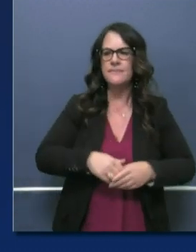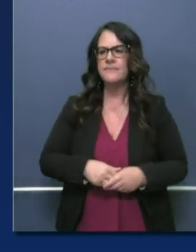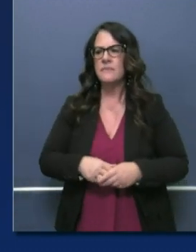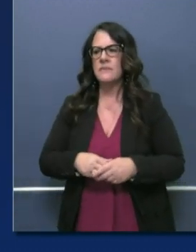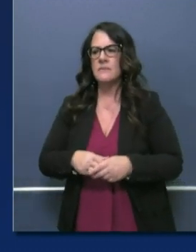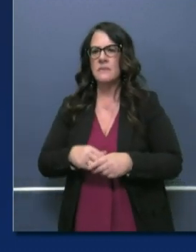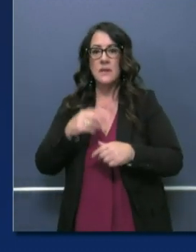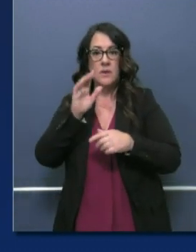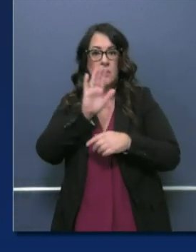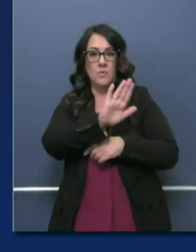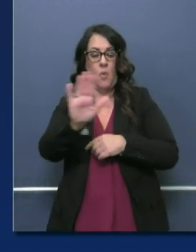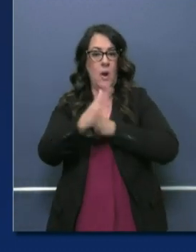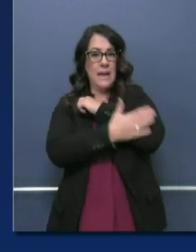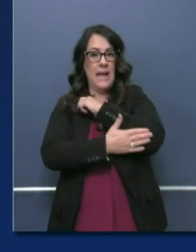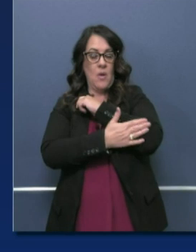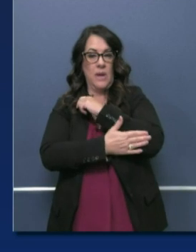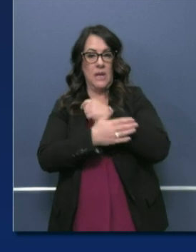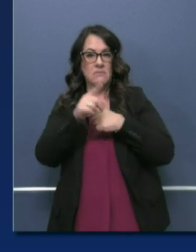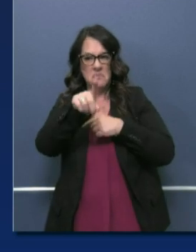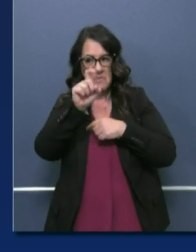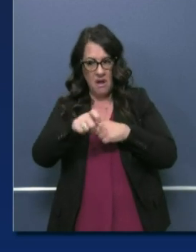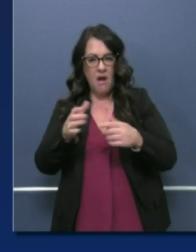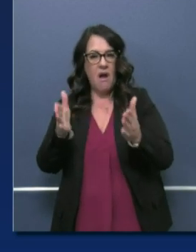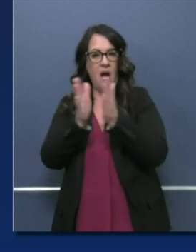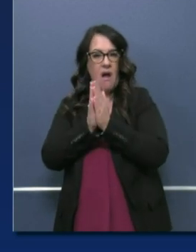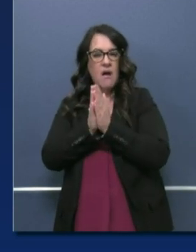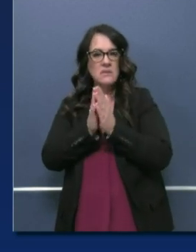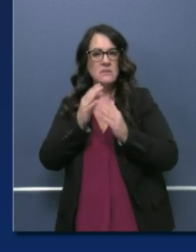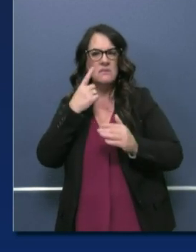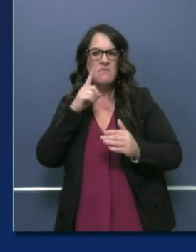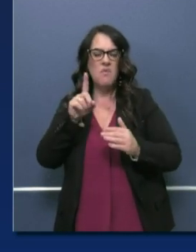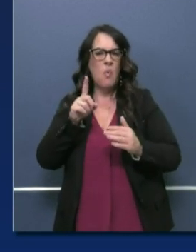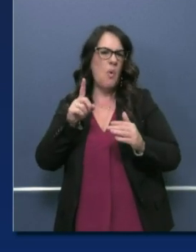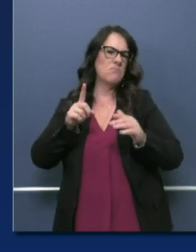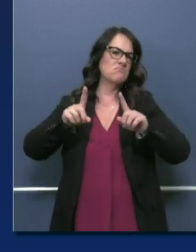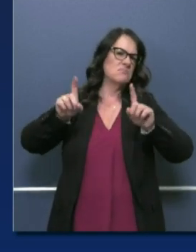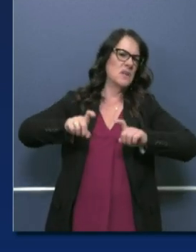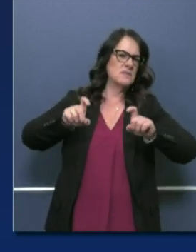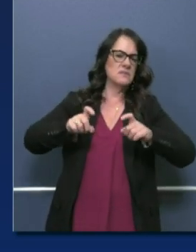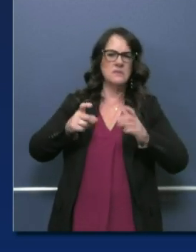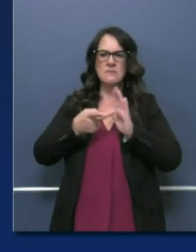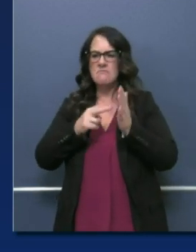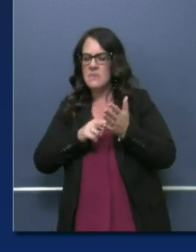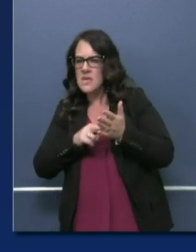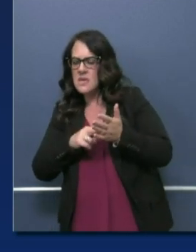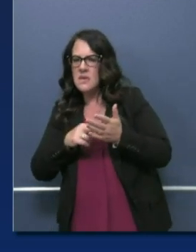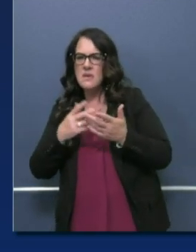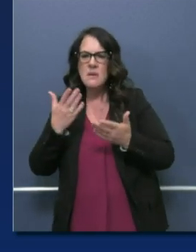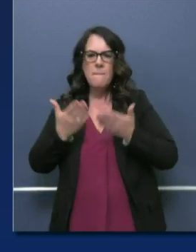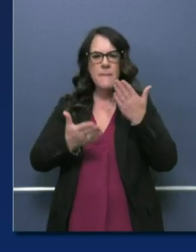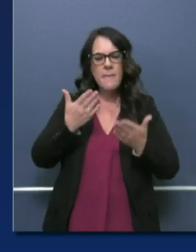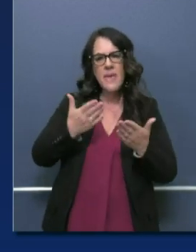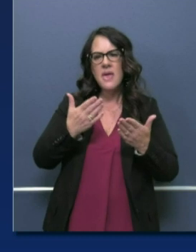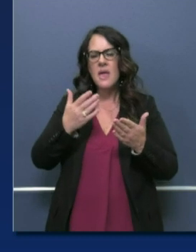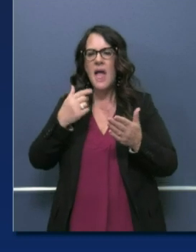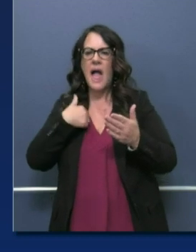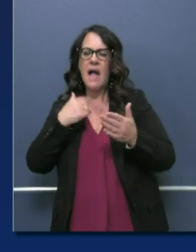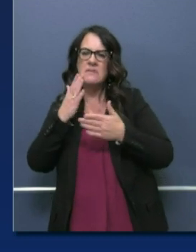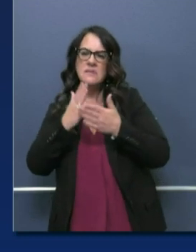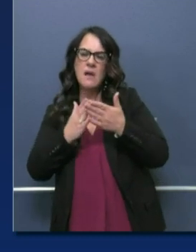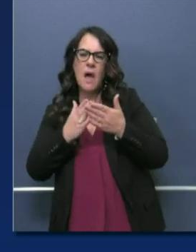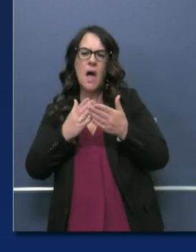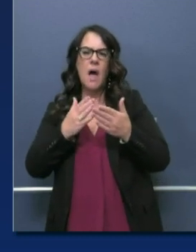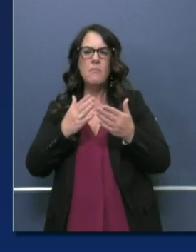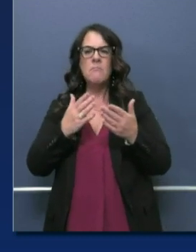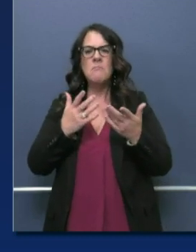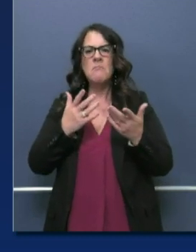can request or attest for a variation during stage 2. That means that counties can move